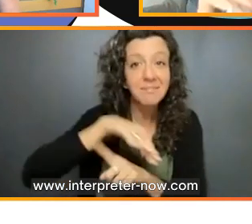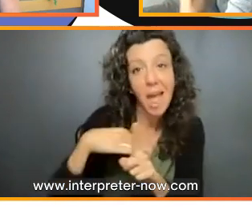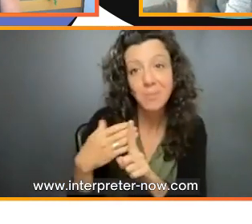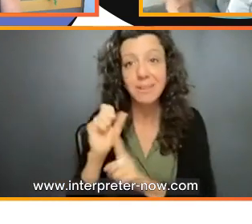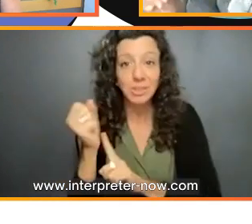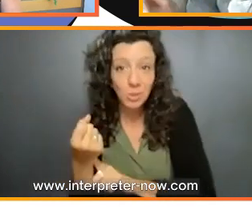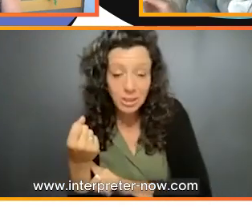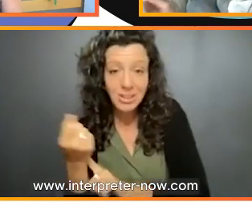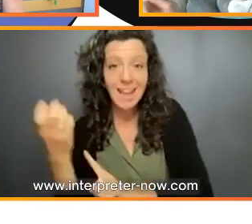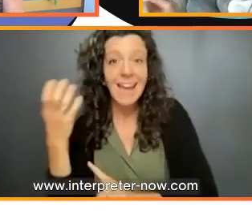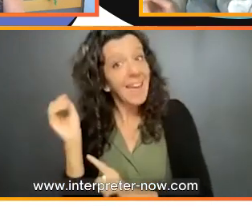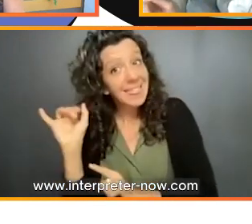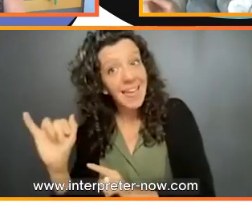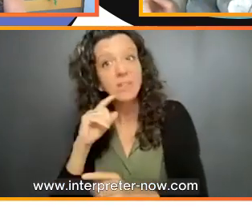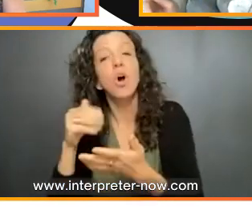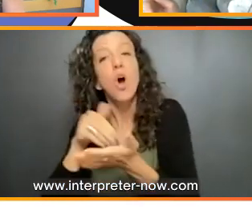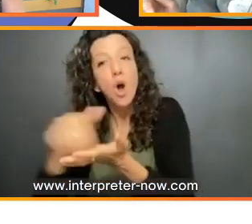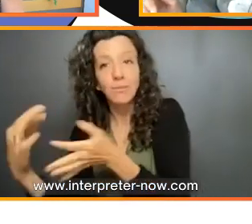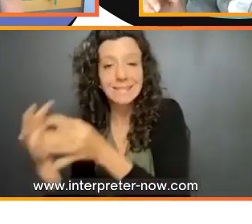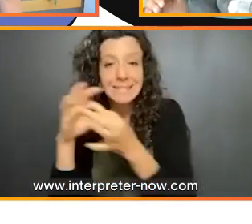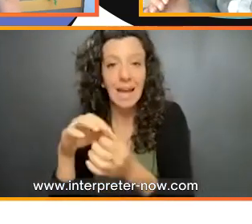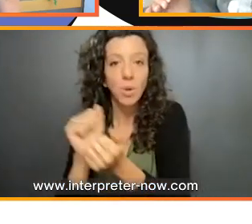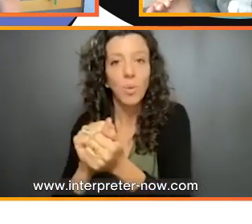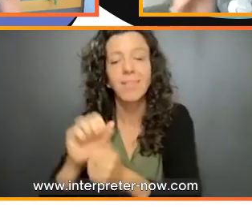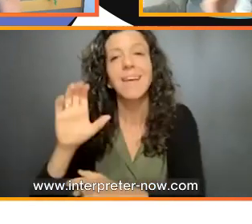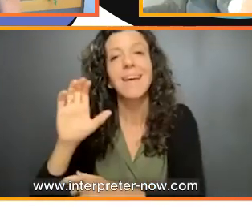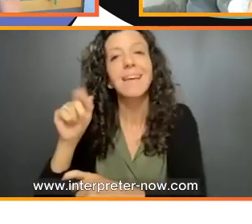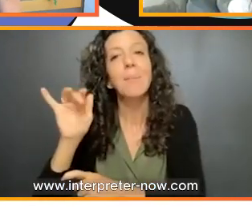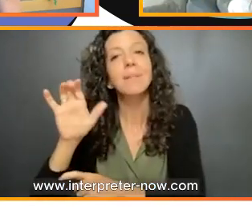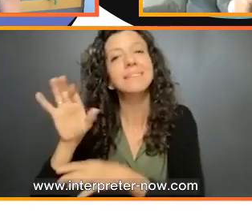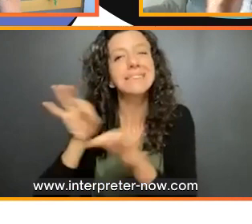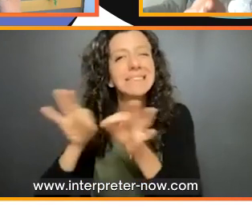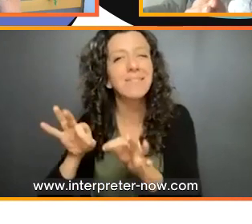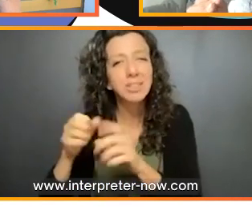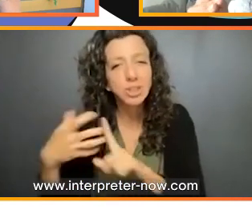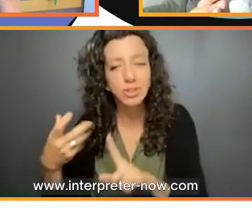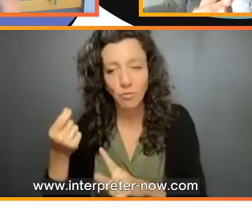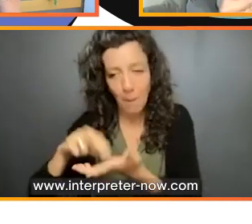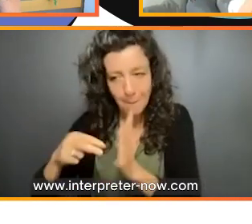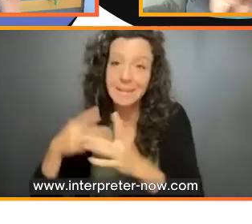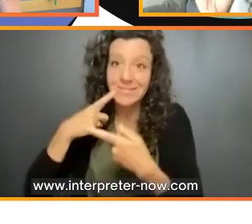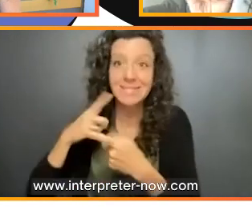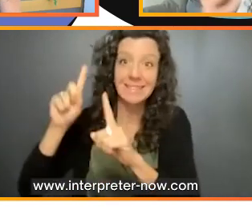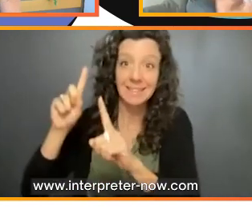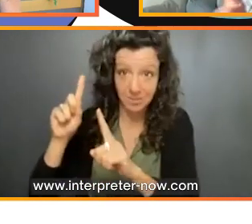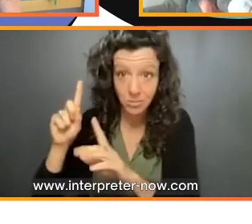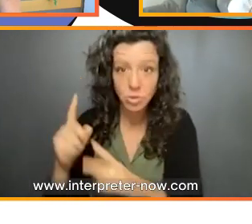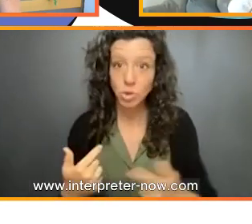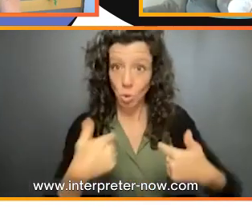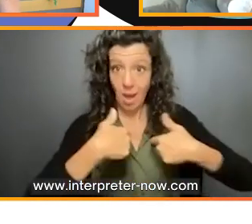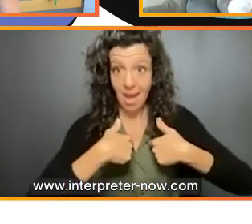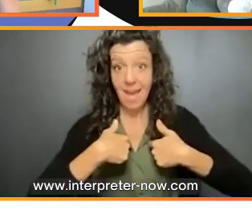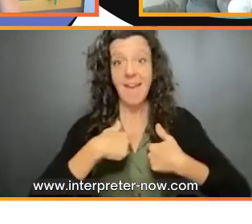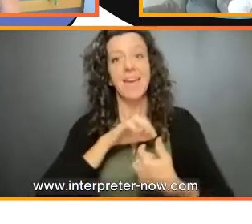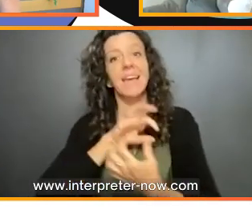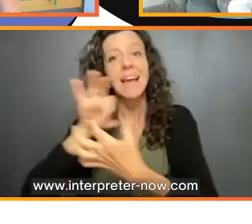It ebbs and flows based on context, environment, situation. And it's largely tied back to these capitalistic definitions of